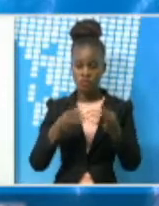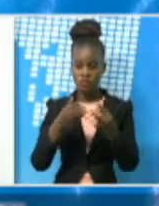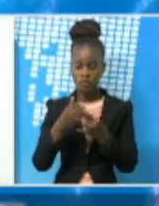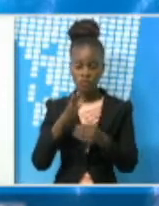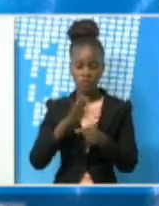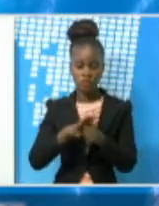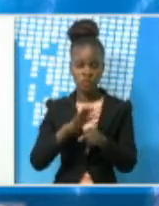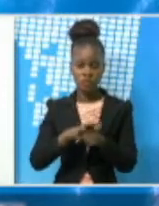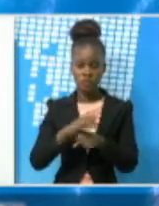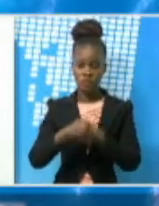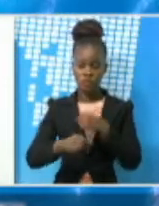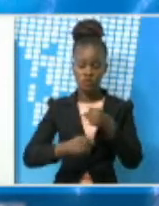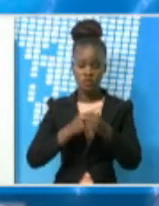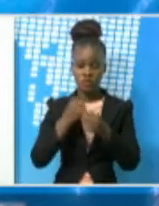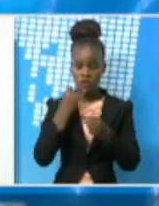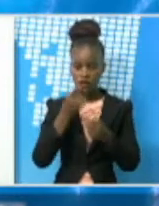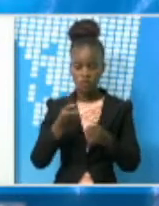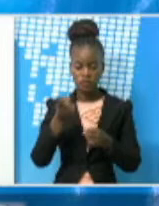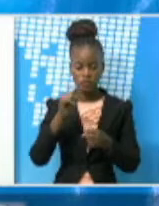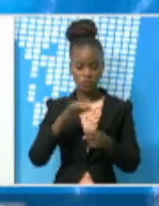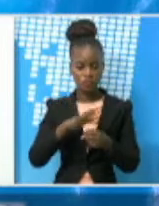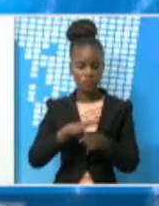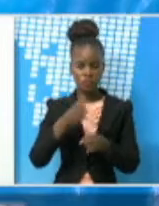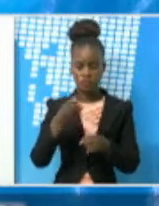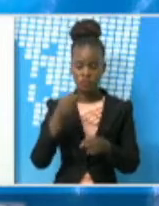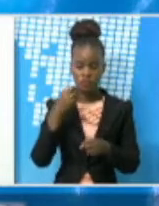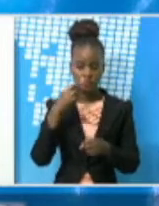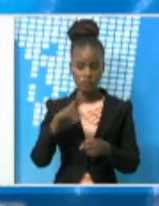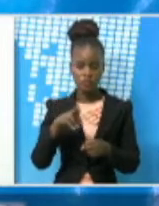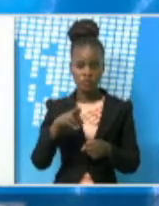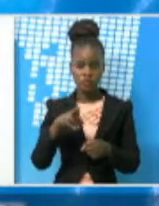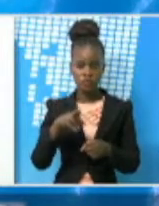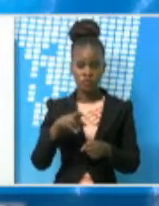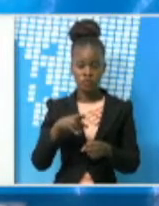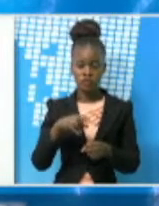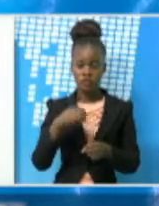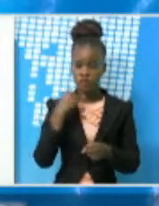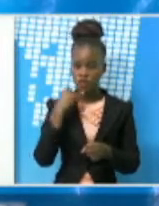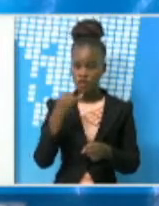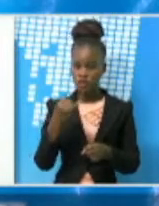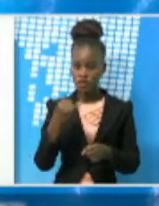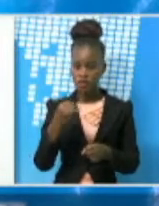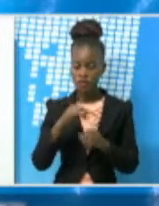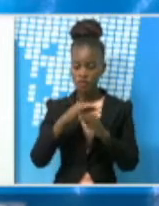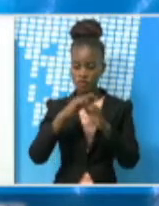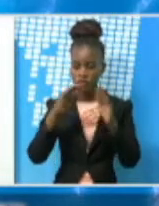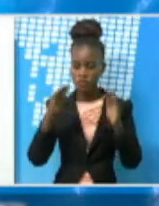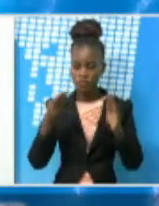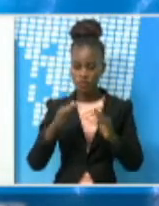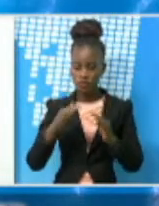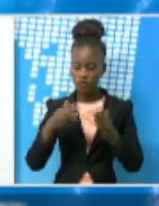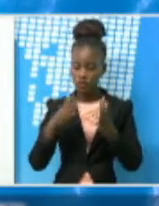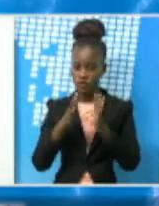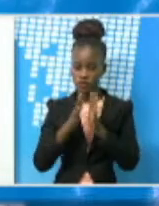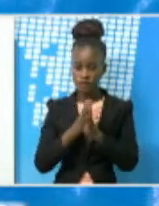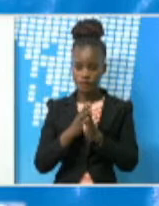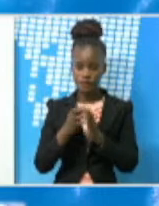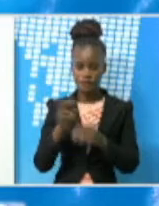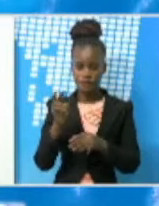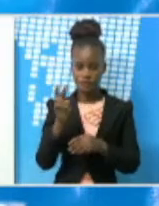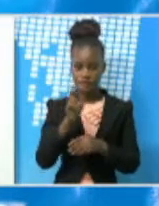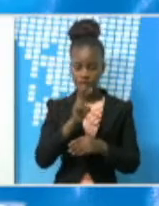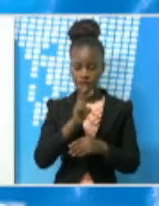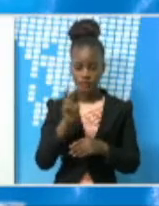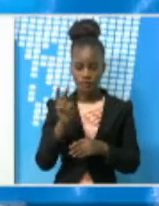financial literacy, a lot of information, creating awareness, and monitoring and follow-up